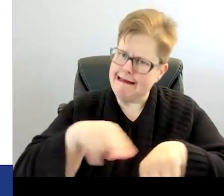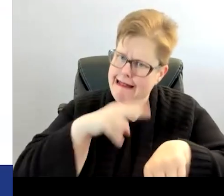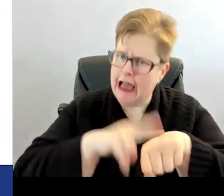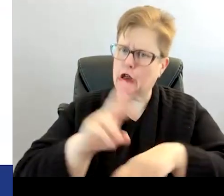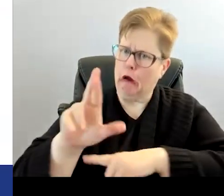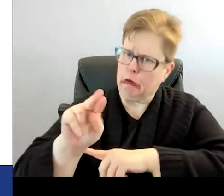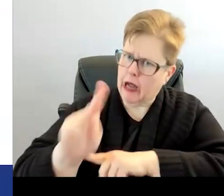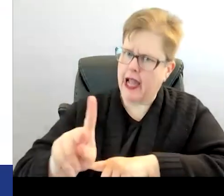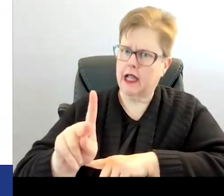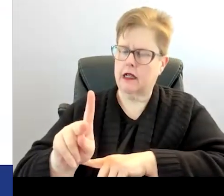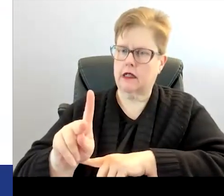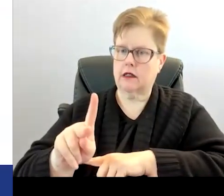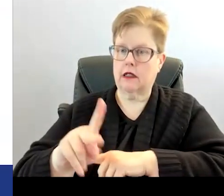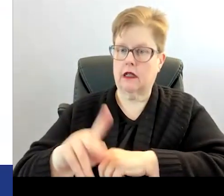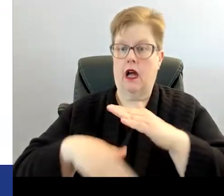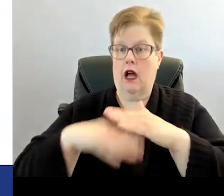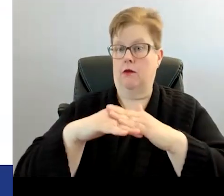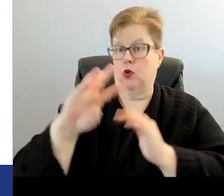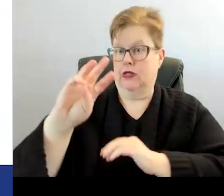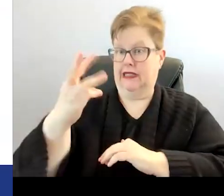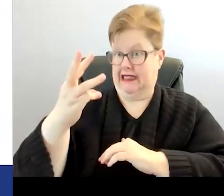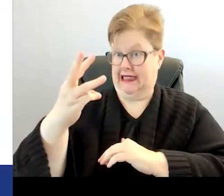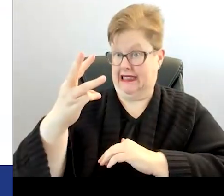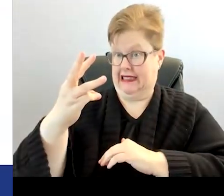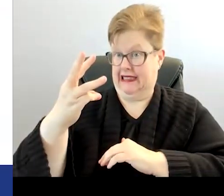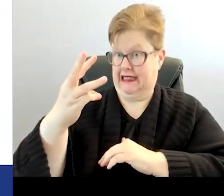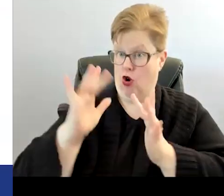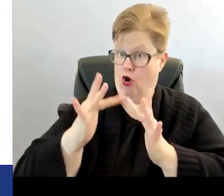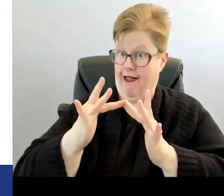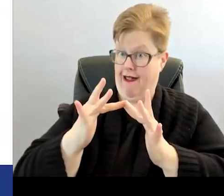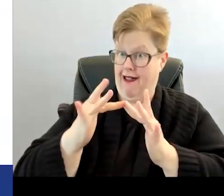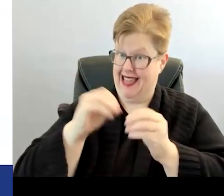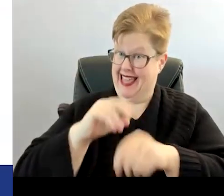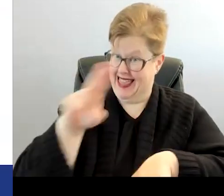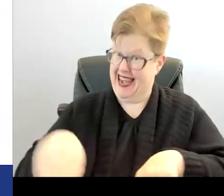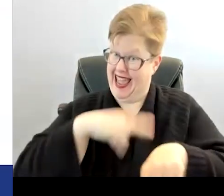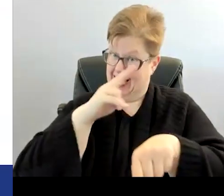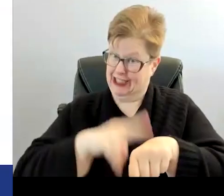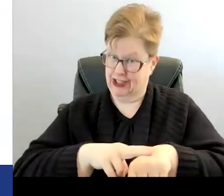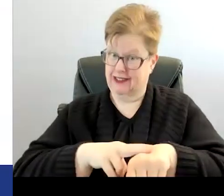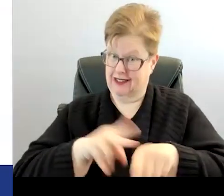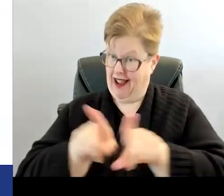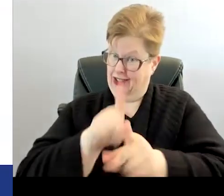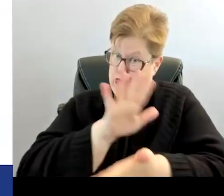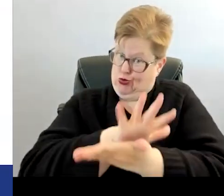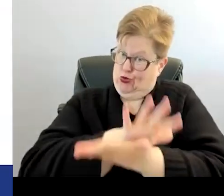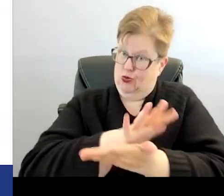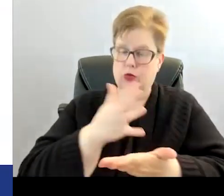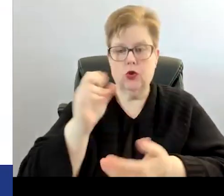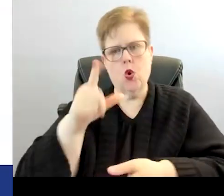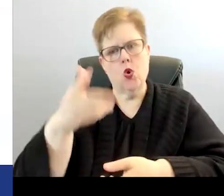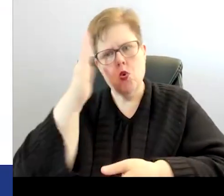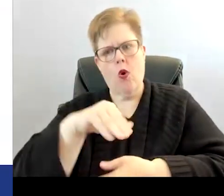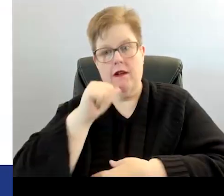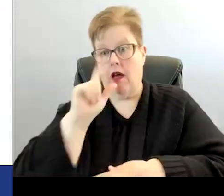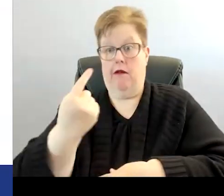ranked up to number 6 online in the nation as an institution. So that's how you know it's not